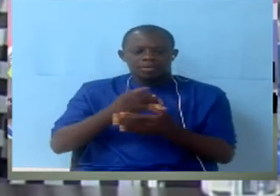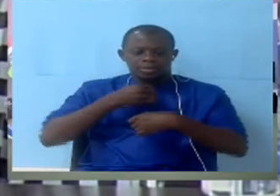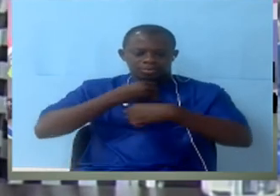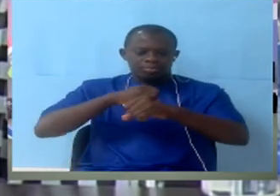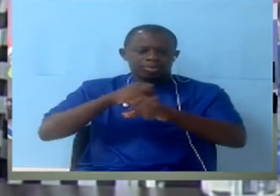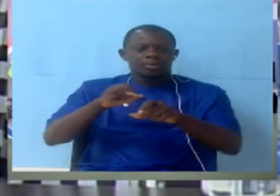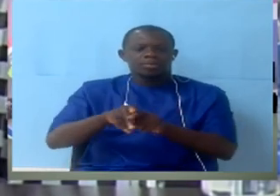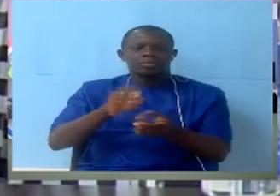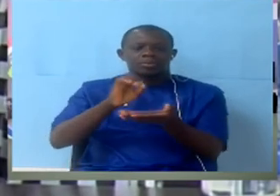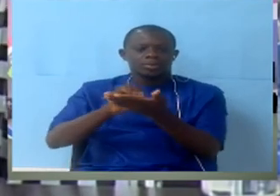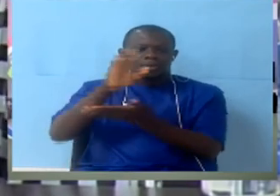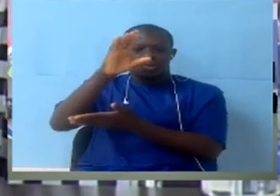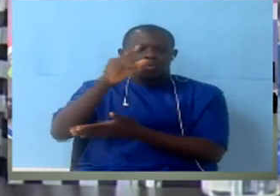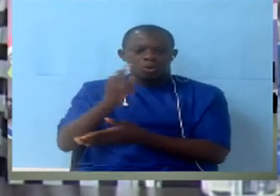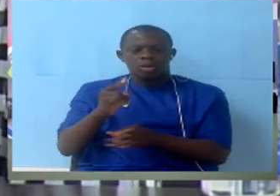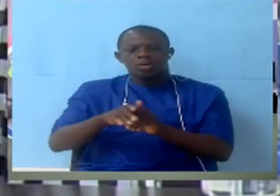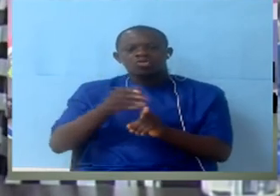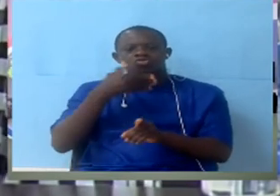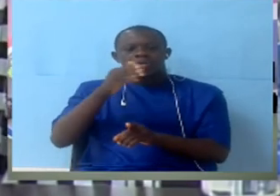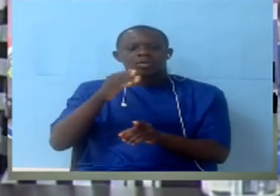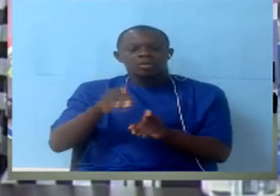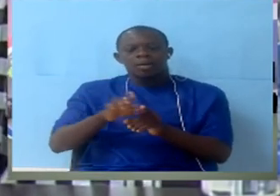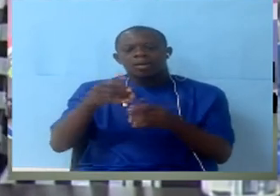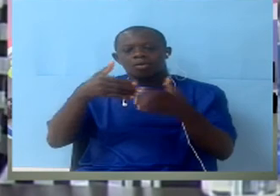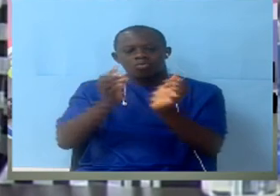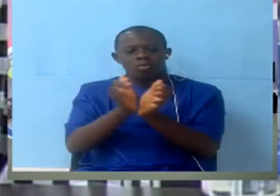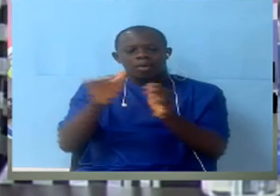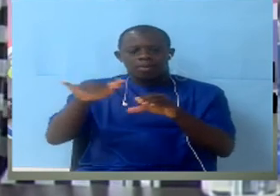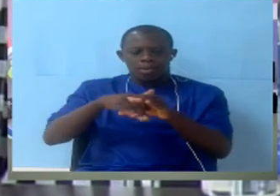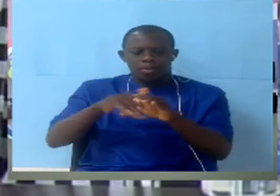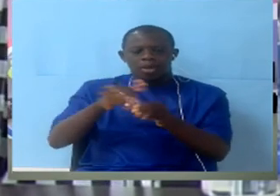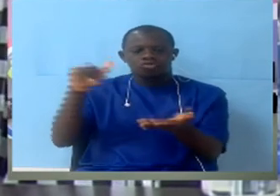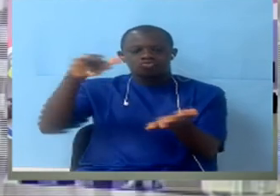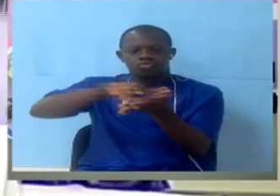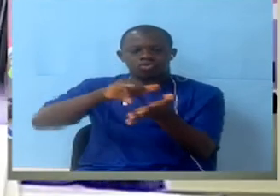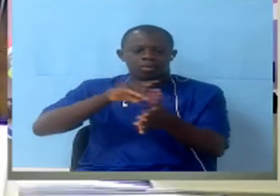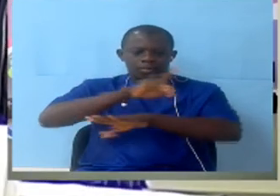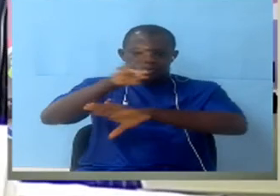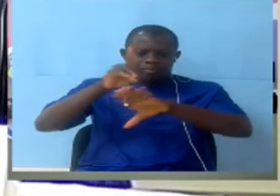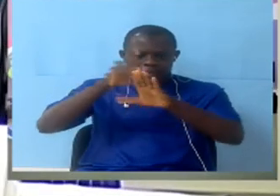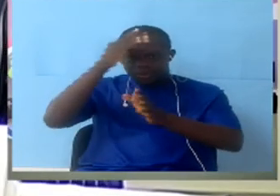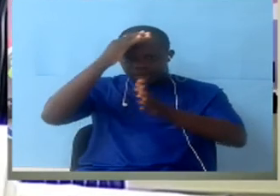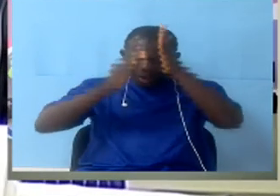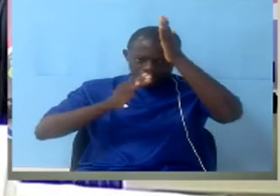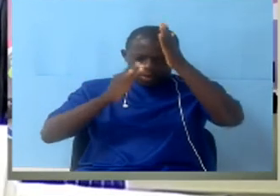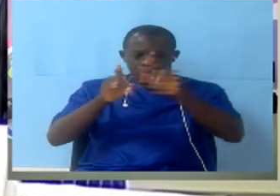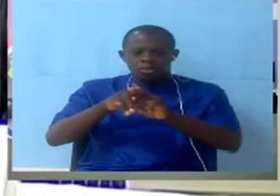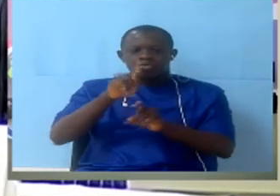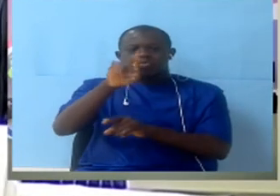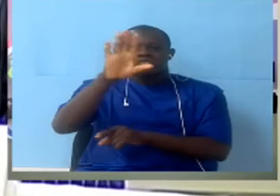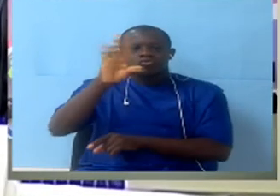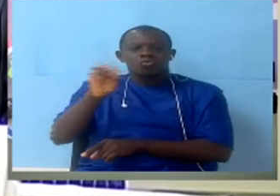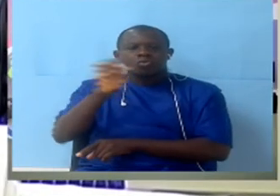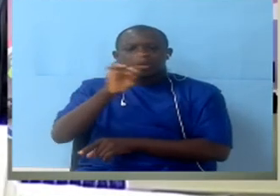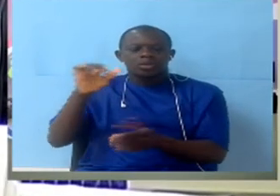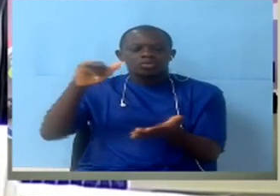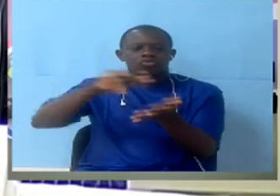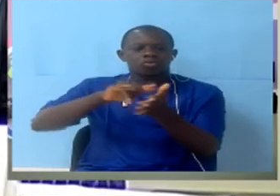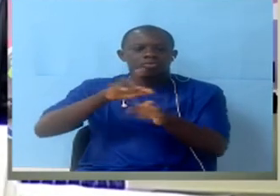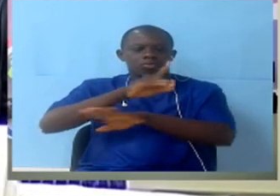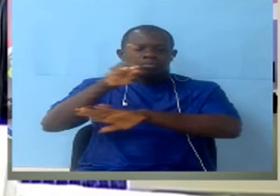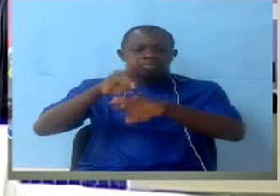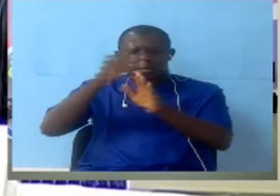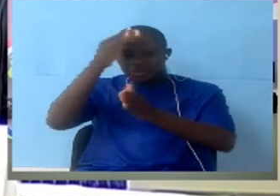I was posted to one infantry battalion at Yundum Barracks. And what were you doing in Yundum Barracks? Itar da kamuna kenu